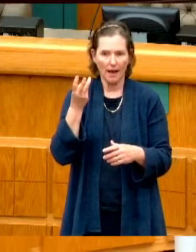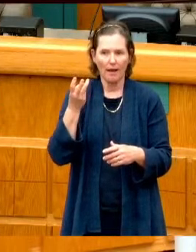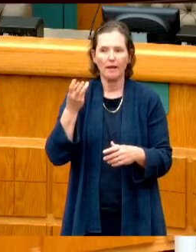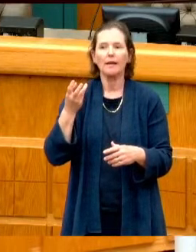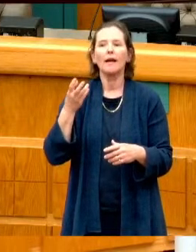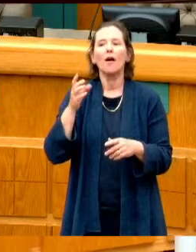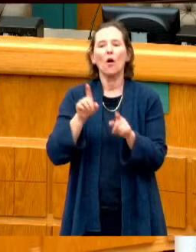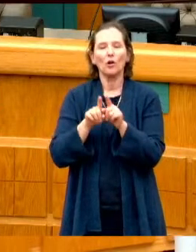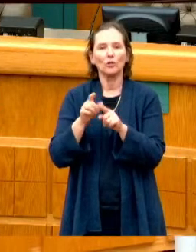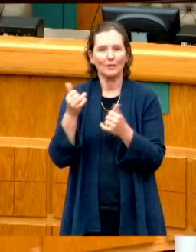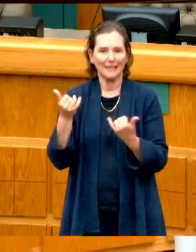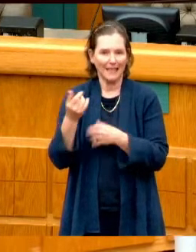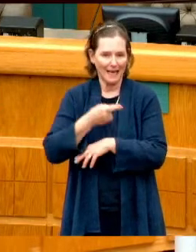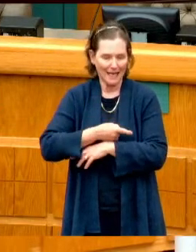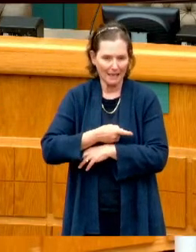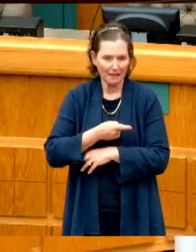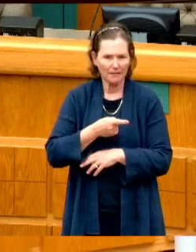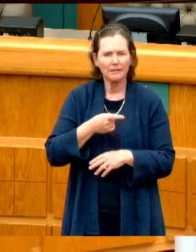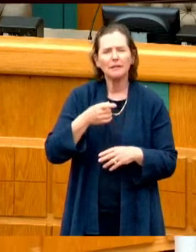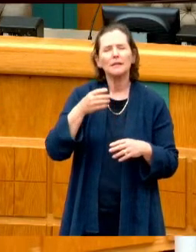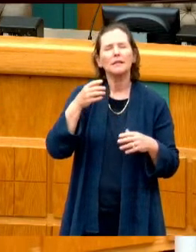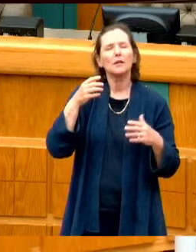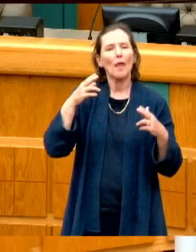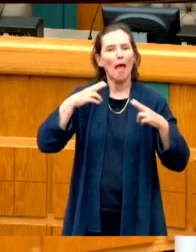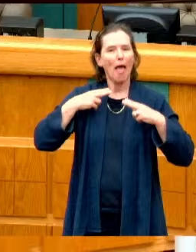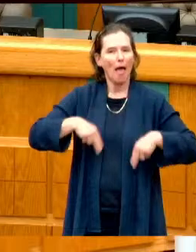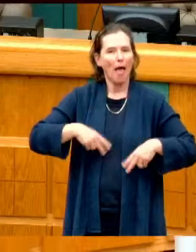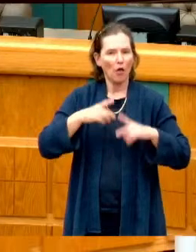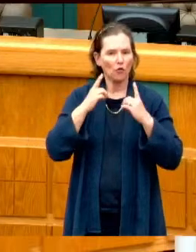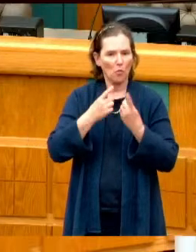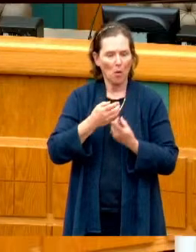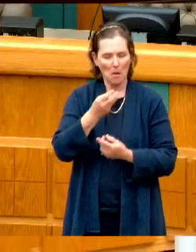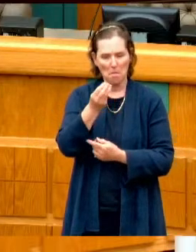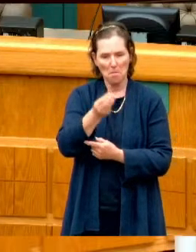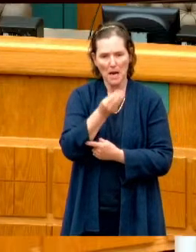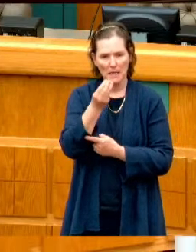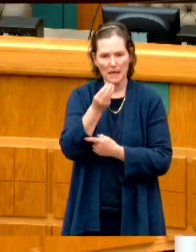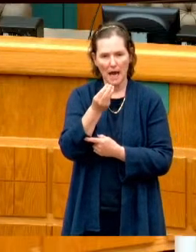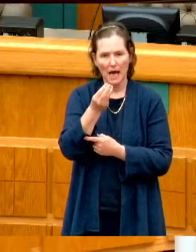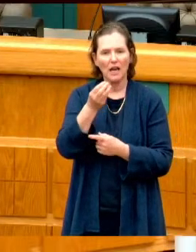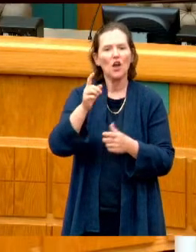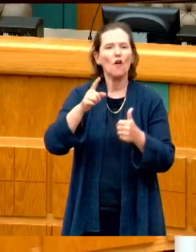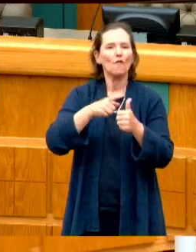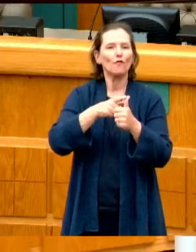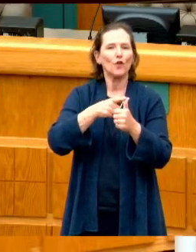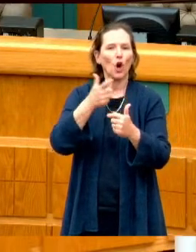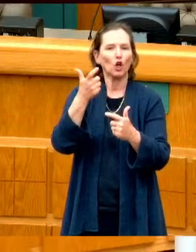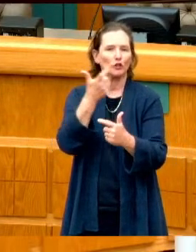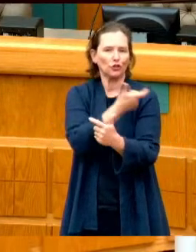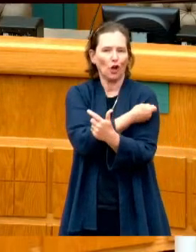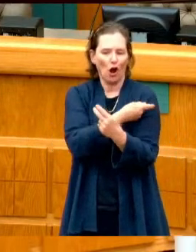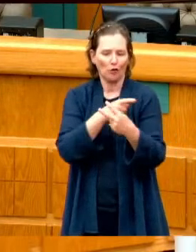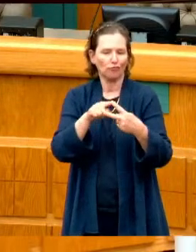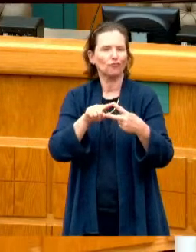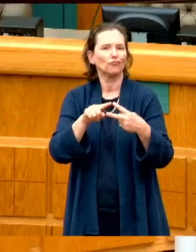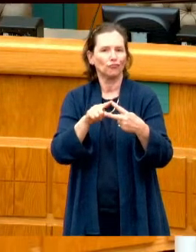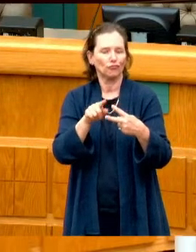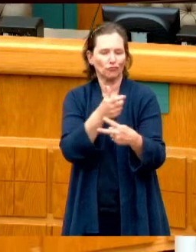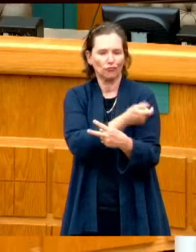clinic administered second doses for people vaccinated between February 23rd through February